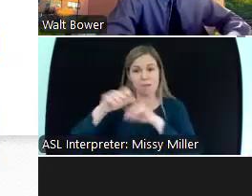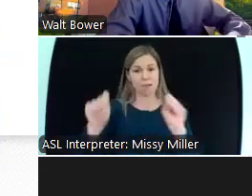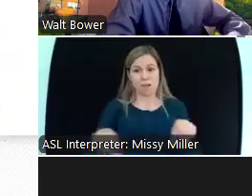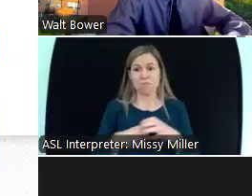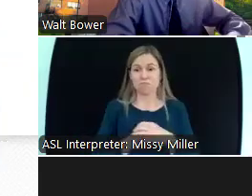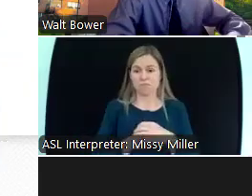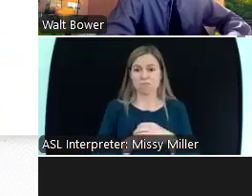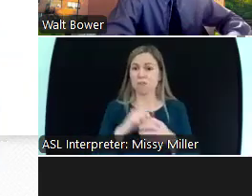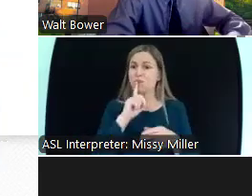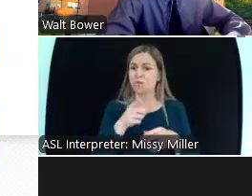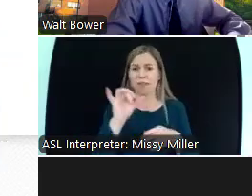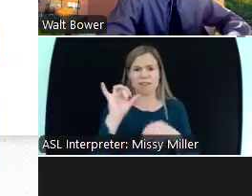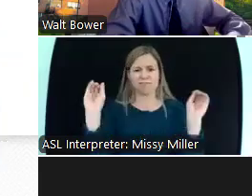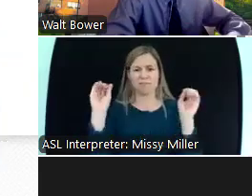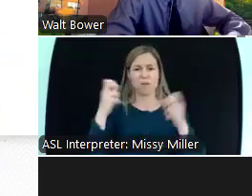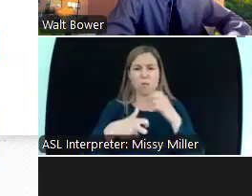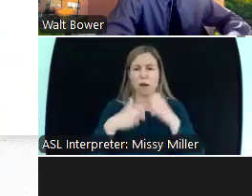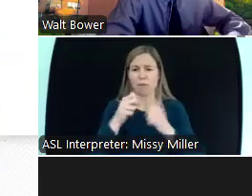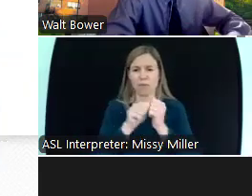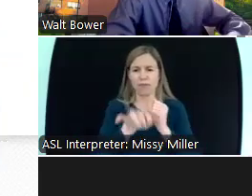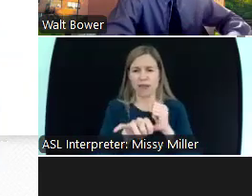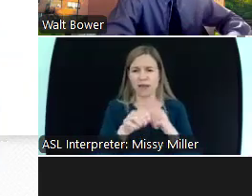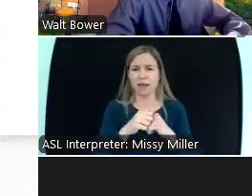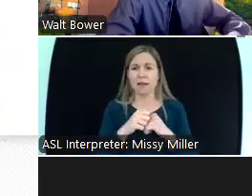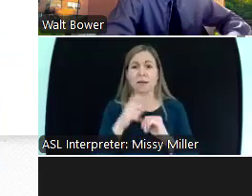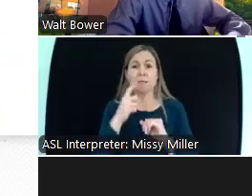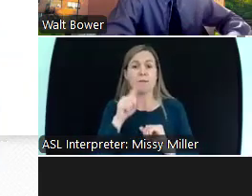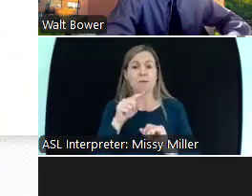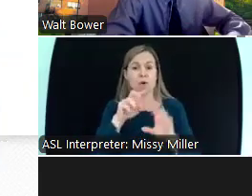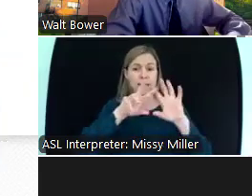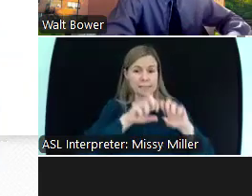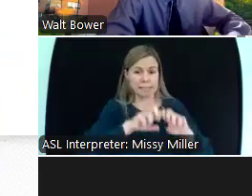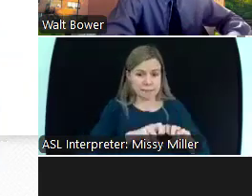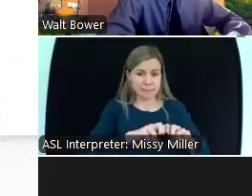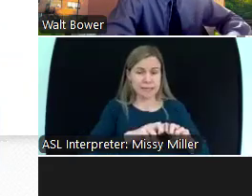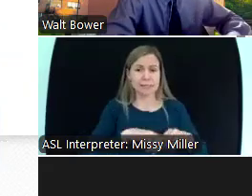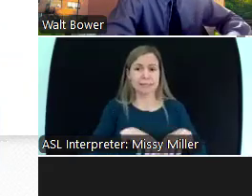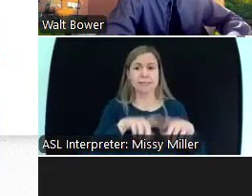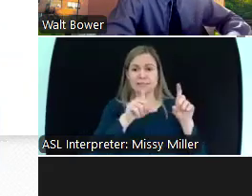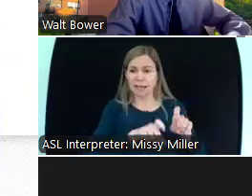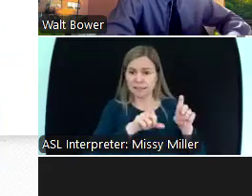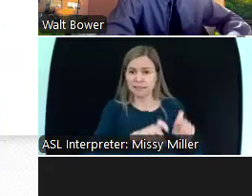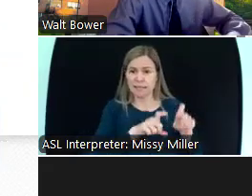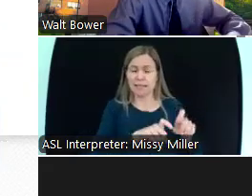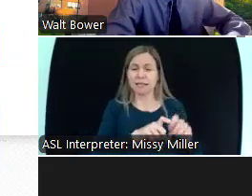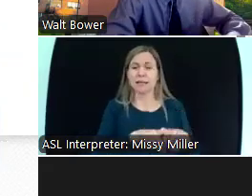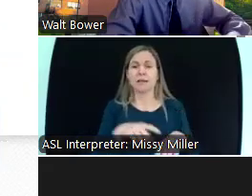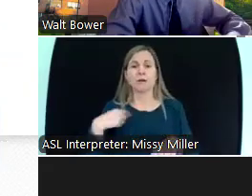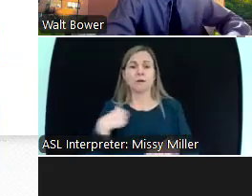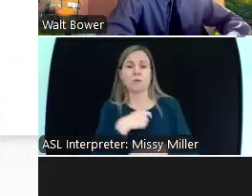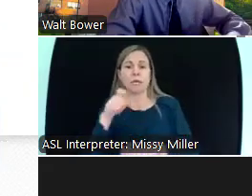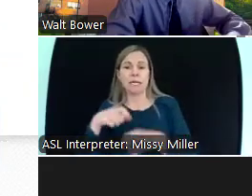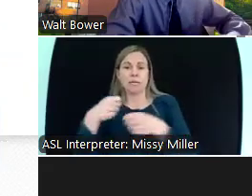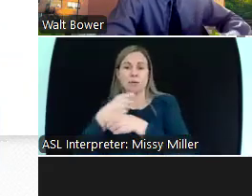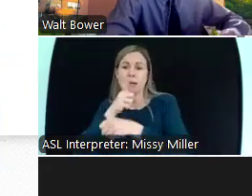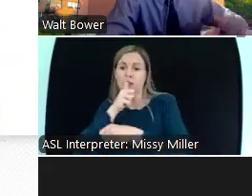So that's not a problem. Now, as far as the assessments and stuff like that, then we need to make sure that they're being able